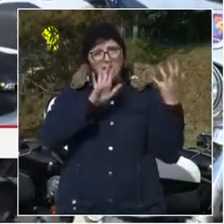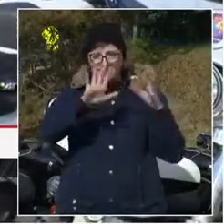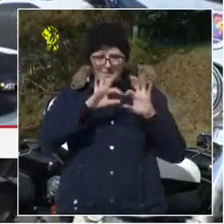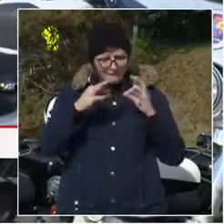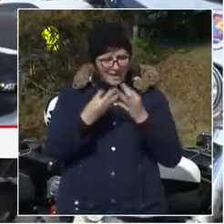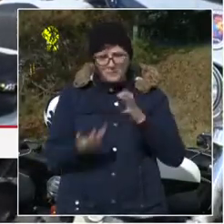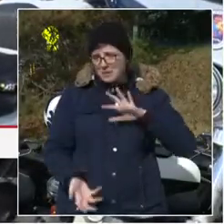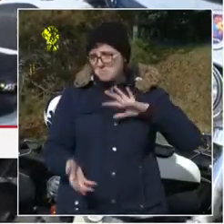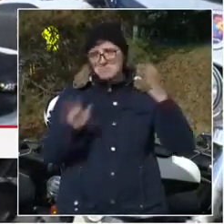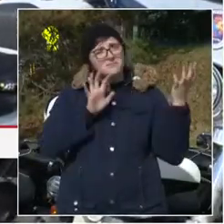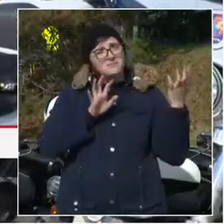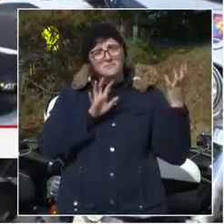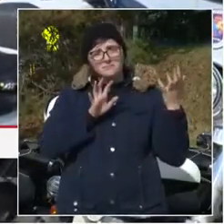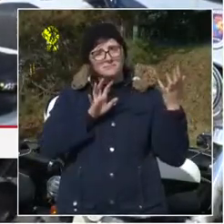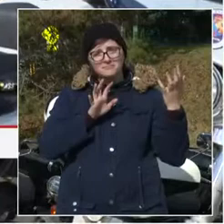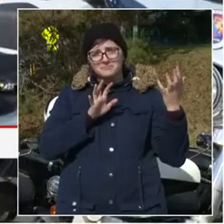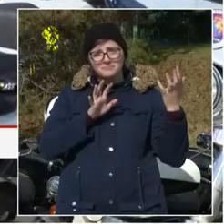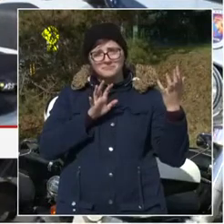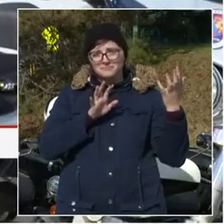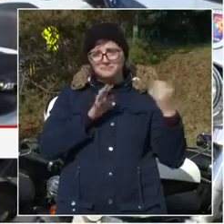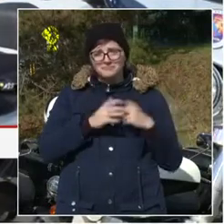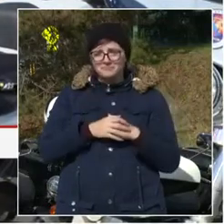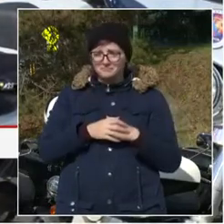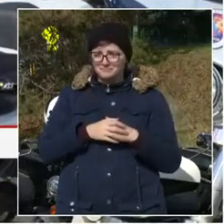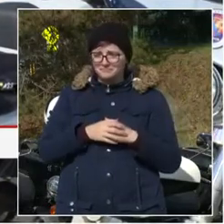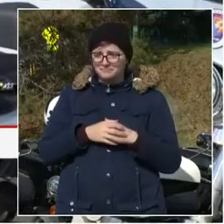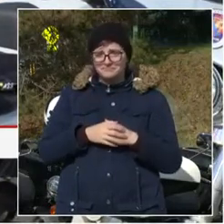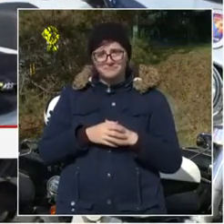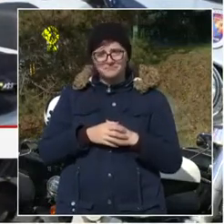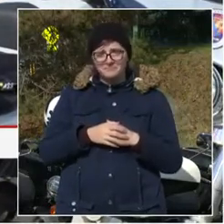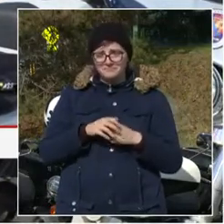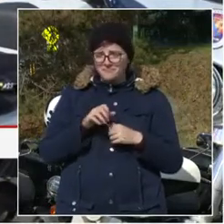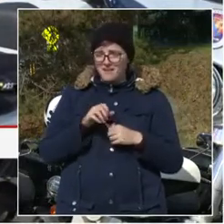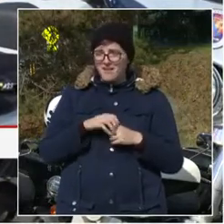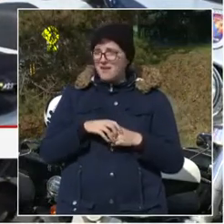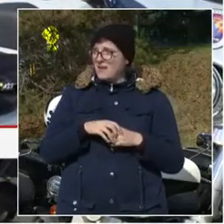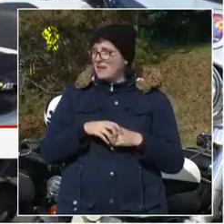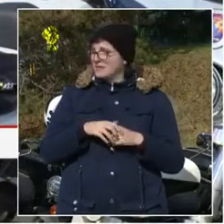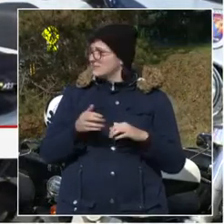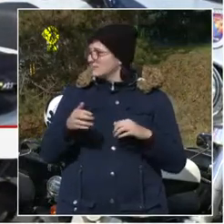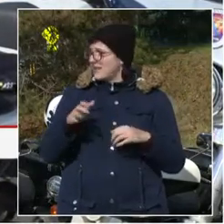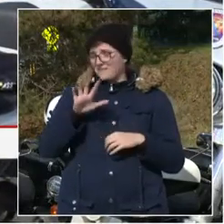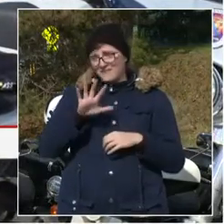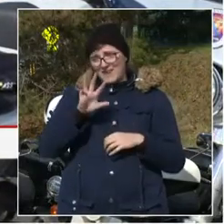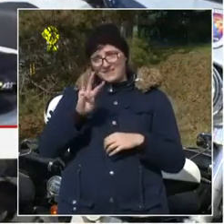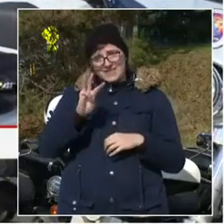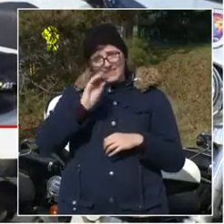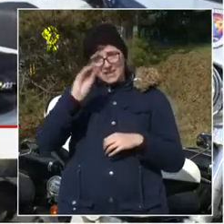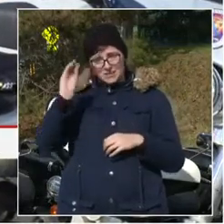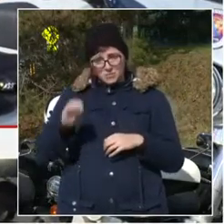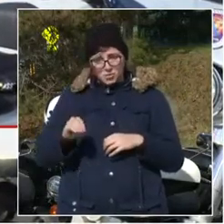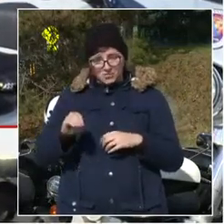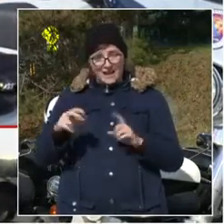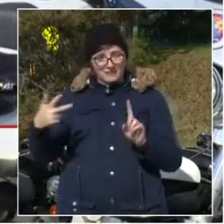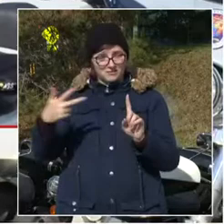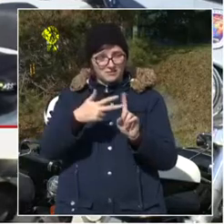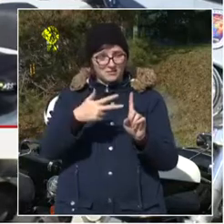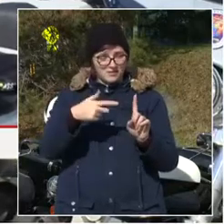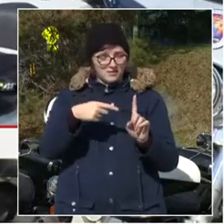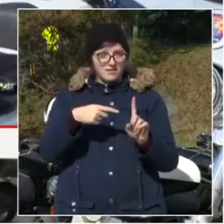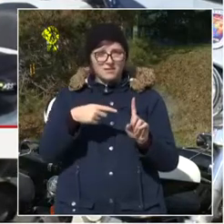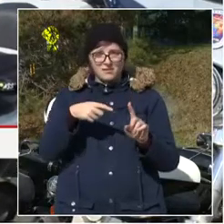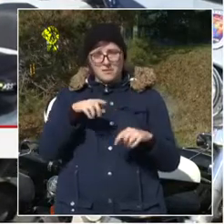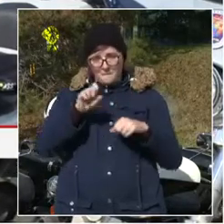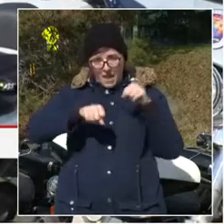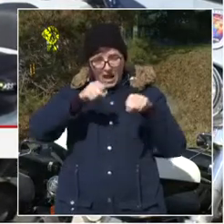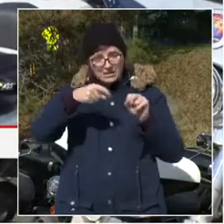families. Top bicyclist contribution for fatal crashes, 56% were not wearing a helmet. My